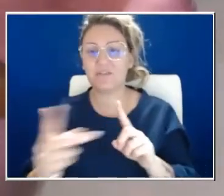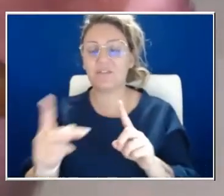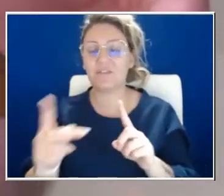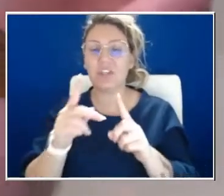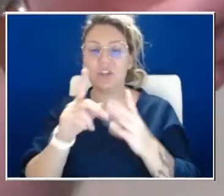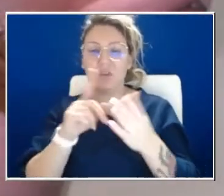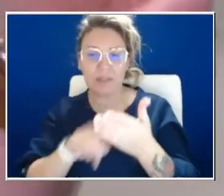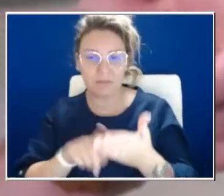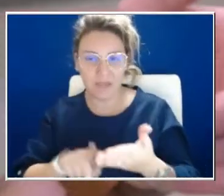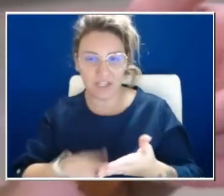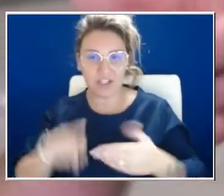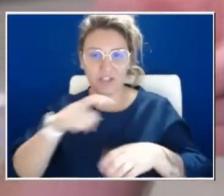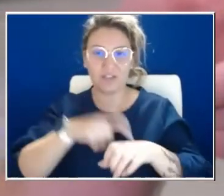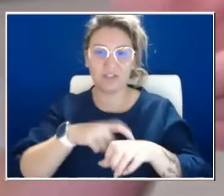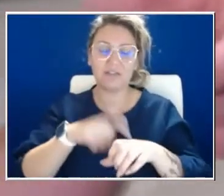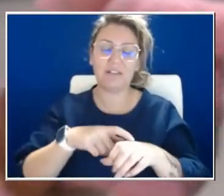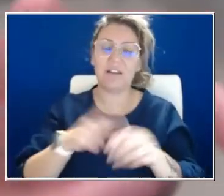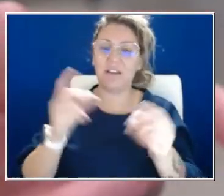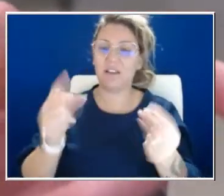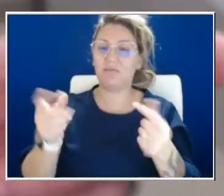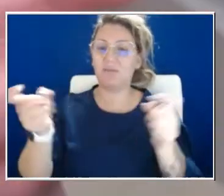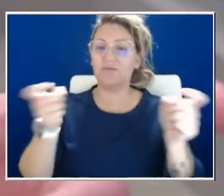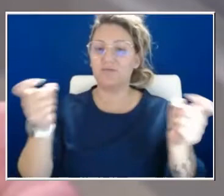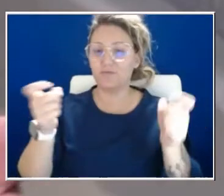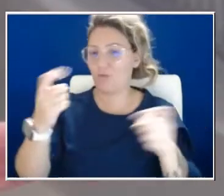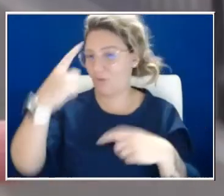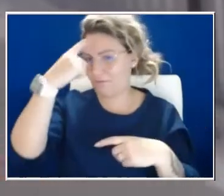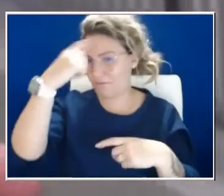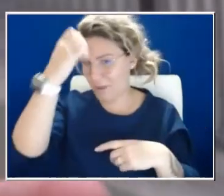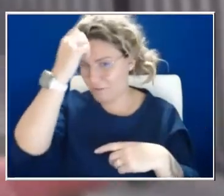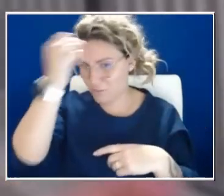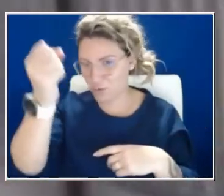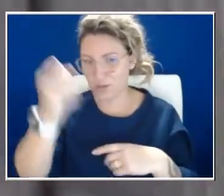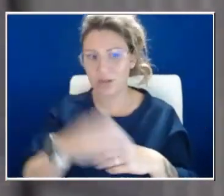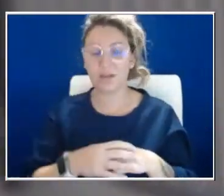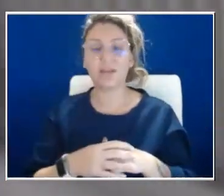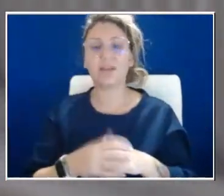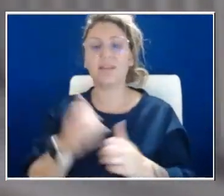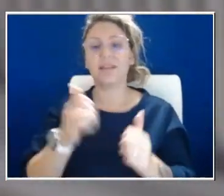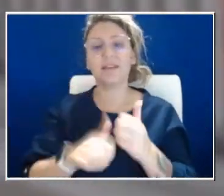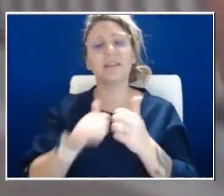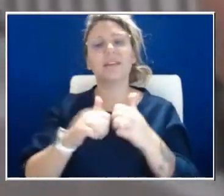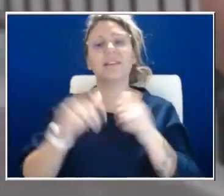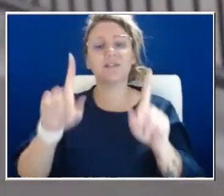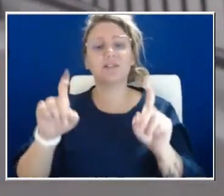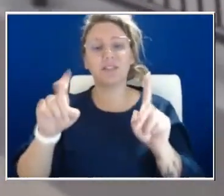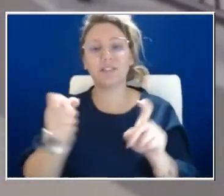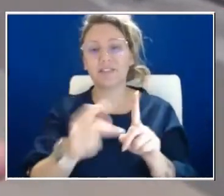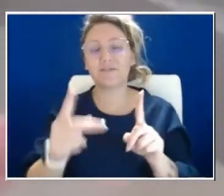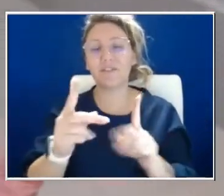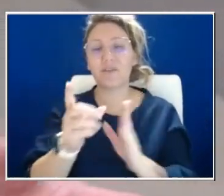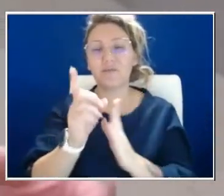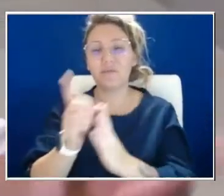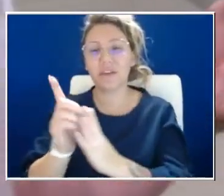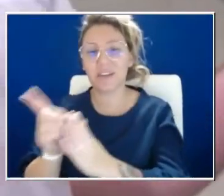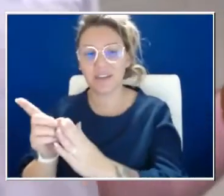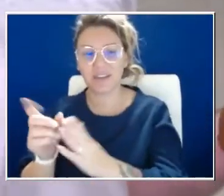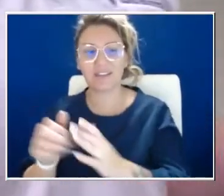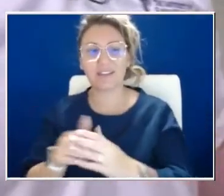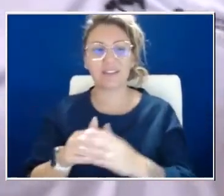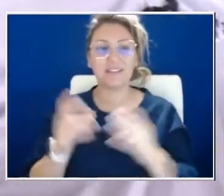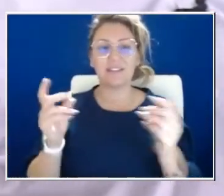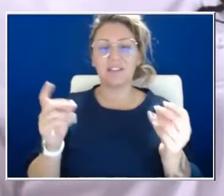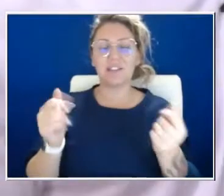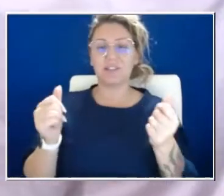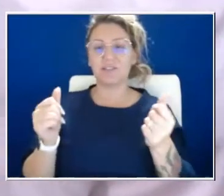time, impulse control, and memory. Each test takes a couple minutes, right? So it's really quick and convenient. So Will's going